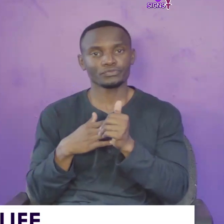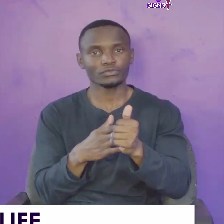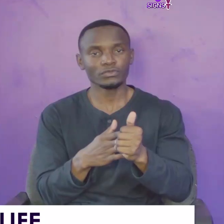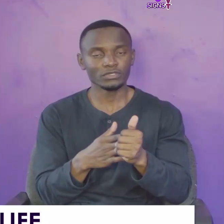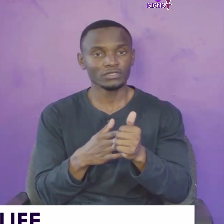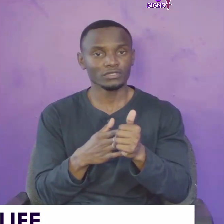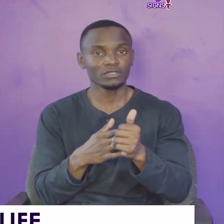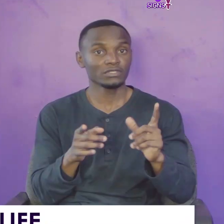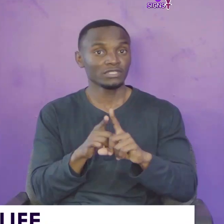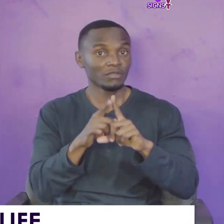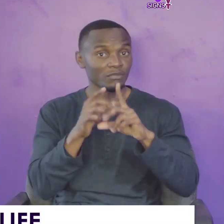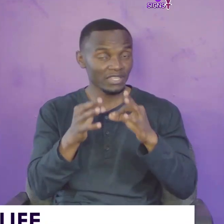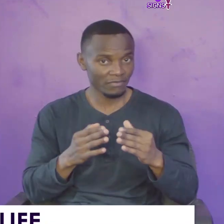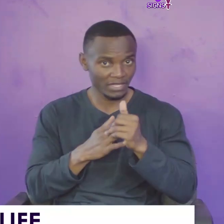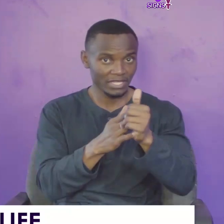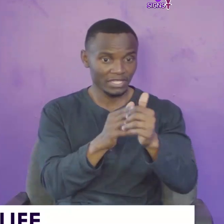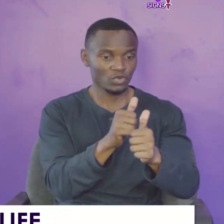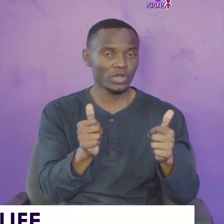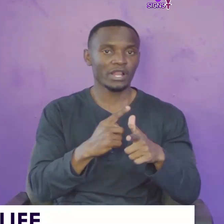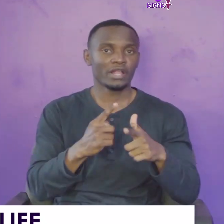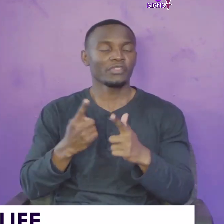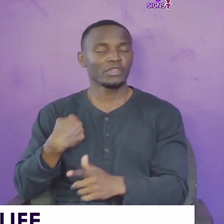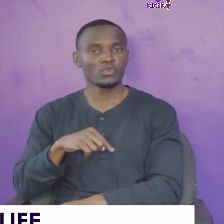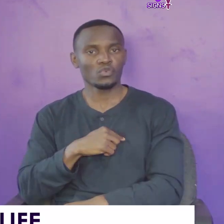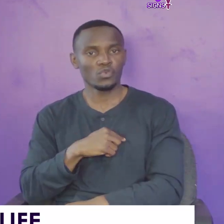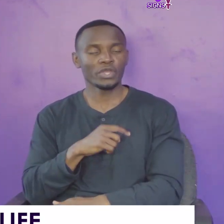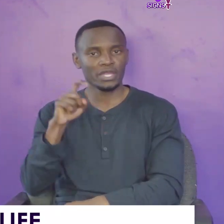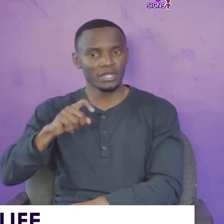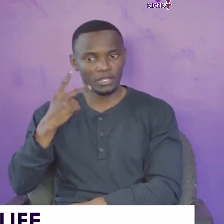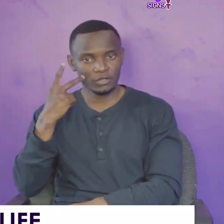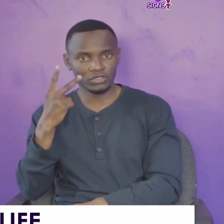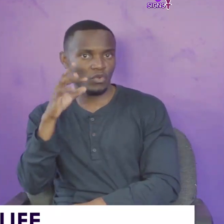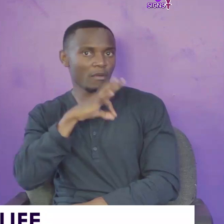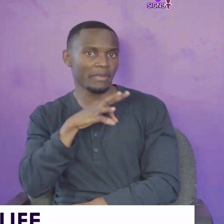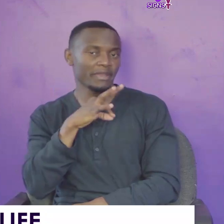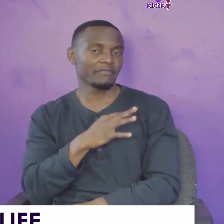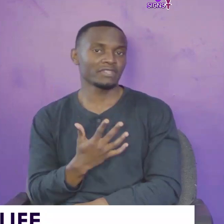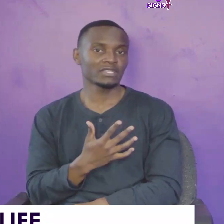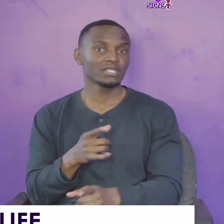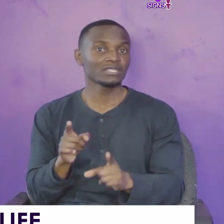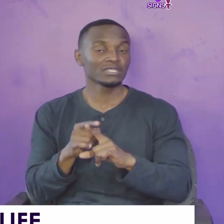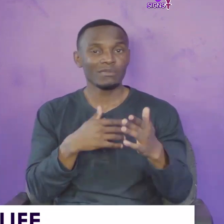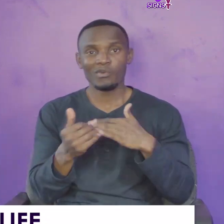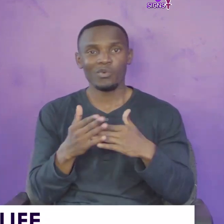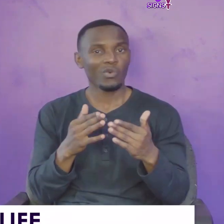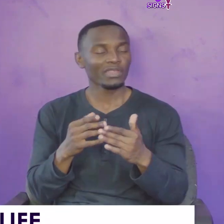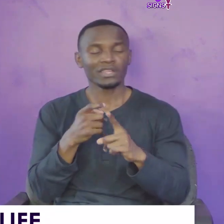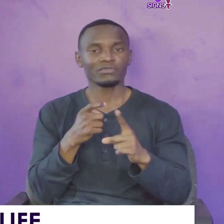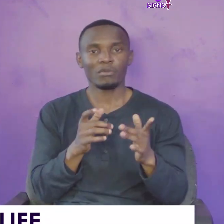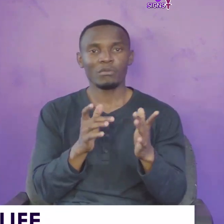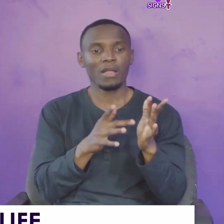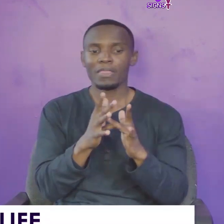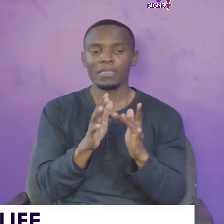fruits of your leadership. Yeah, yes. so because you'll know them by their fruits. And whether we are looking at it from the